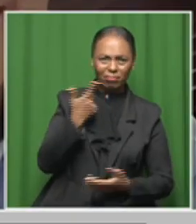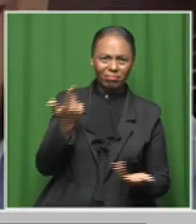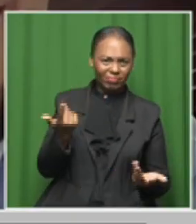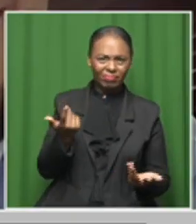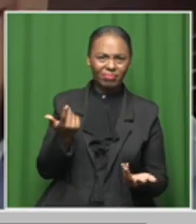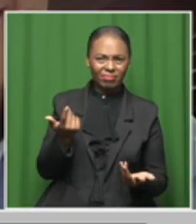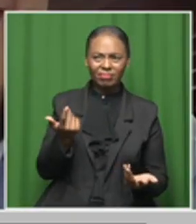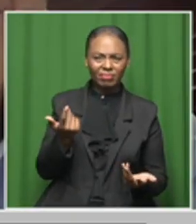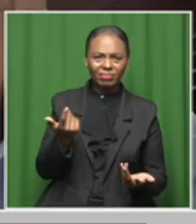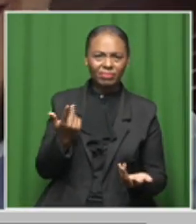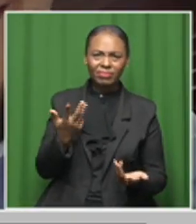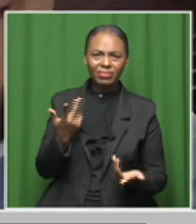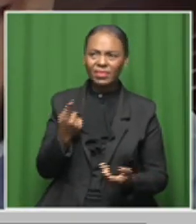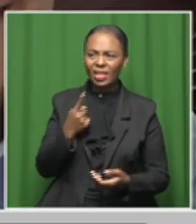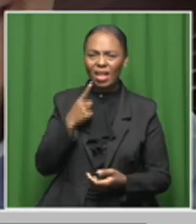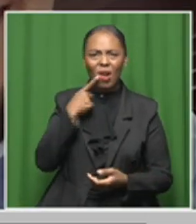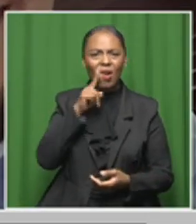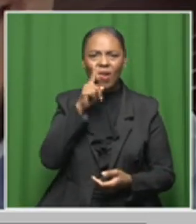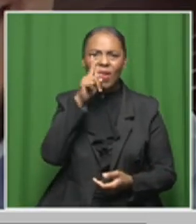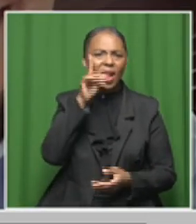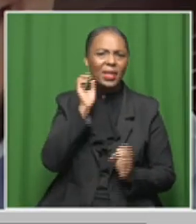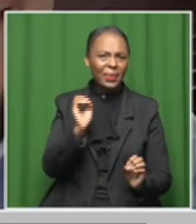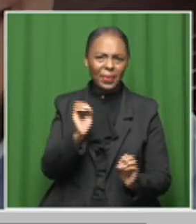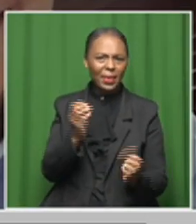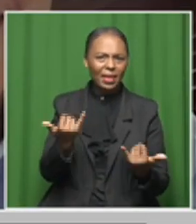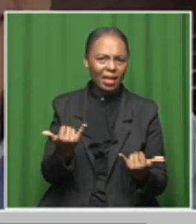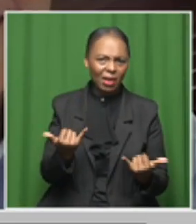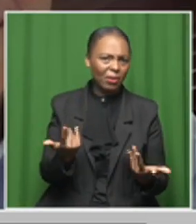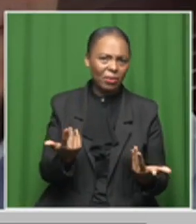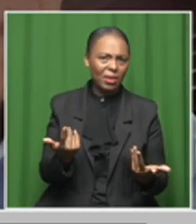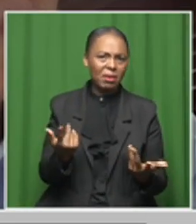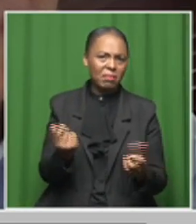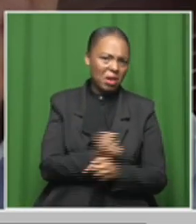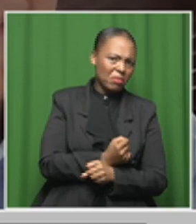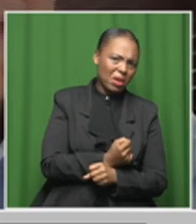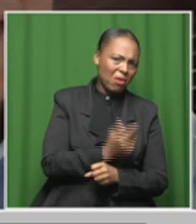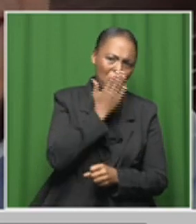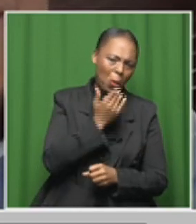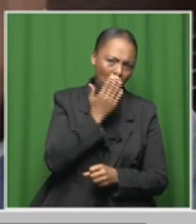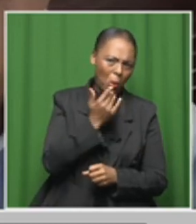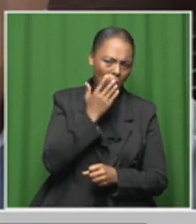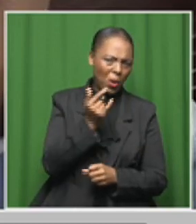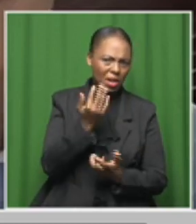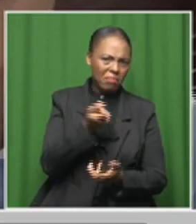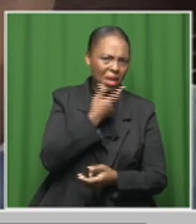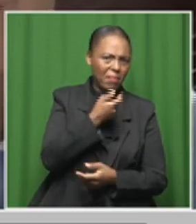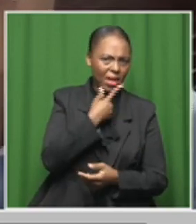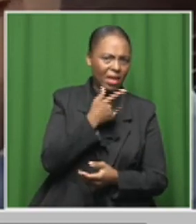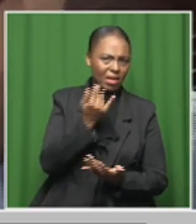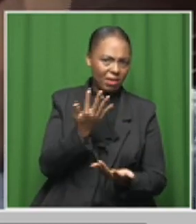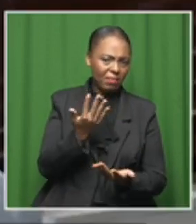We don't really test for it much, or do you just treat it the same as you would the flu? In fact,